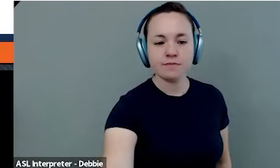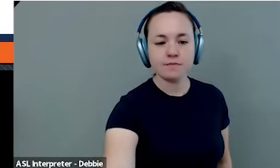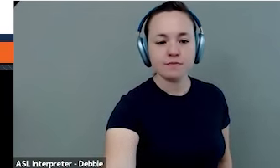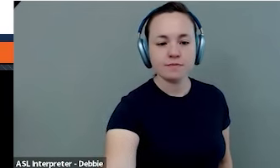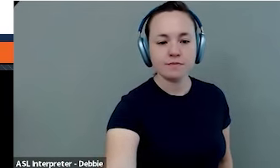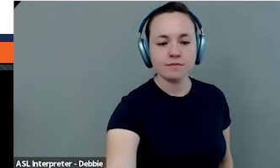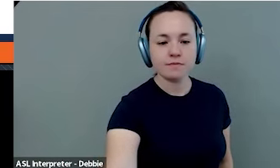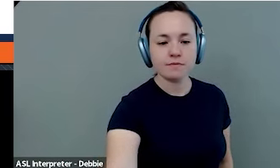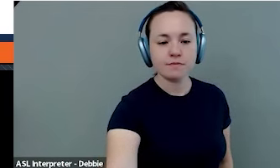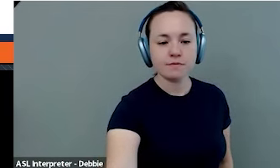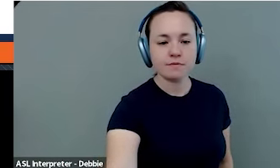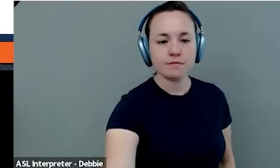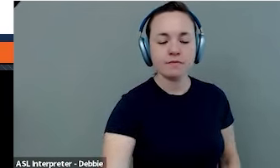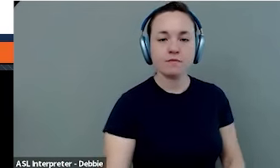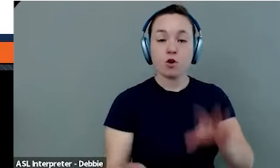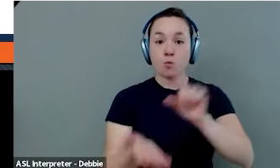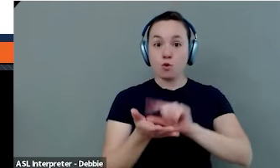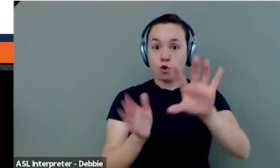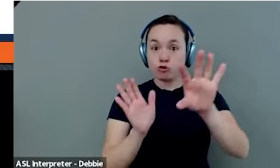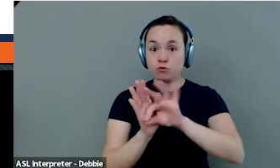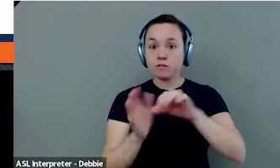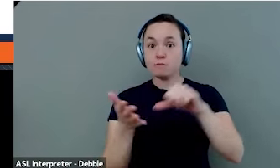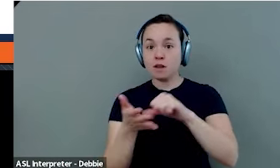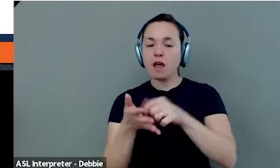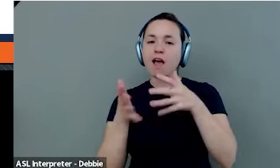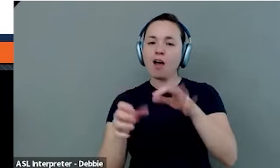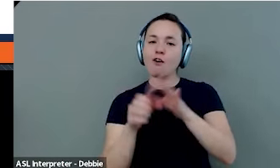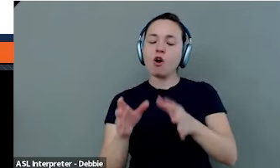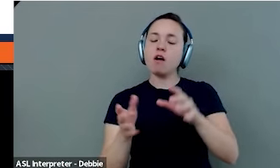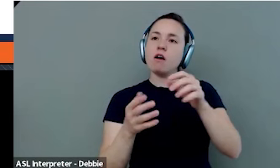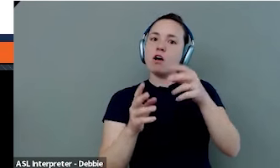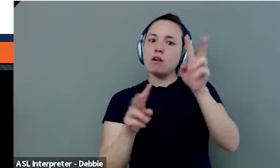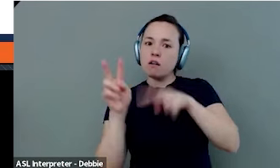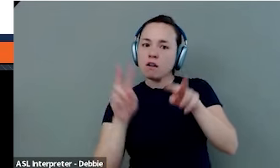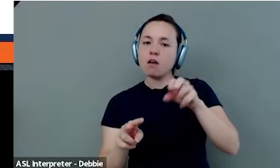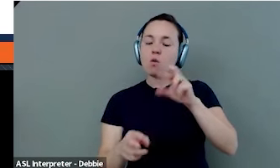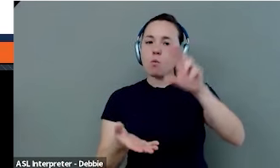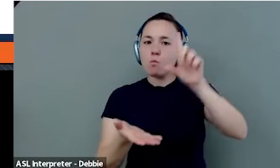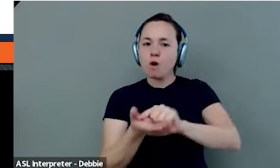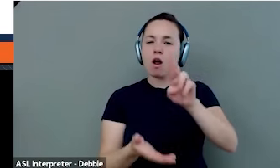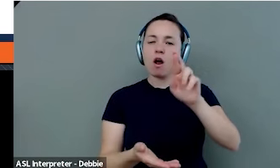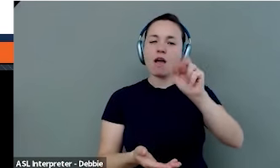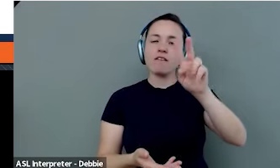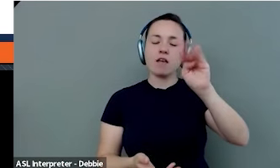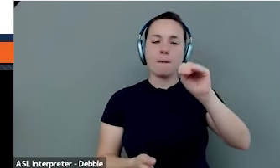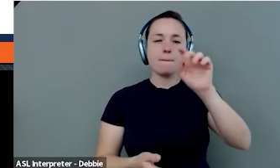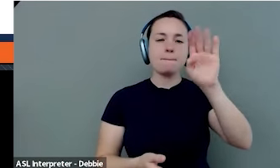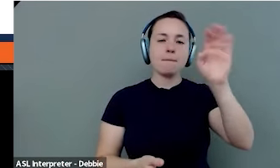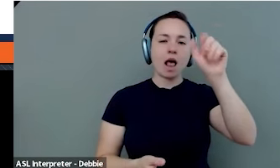Print Your Choices page allows the voter to preview and print their RAVBM ballot.